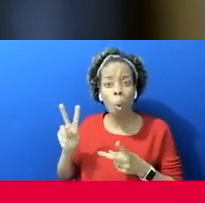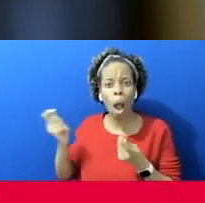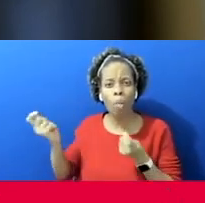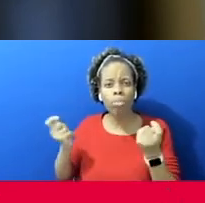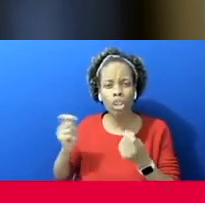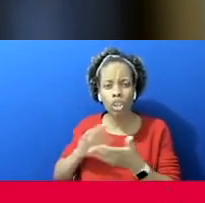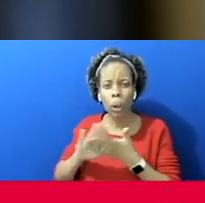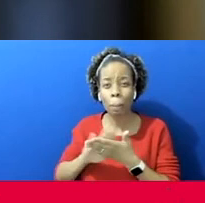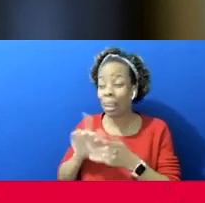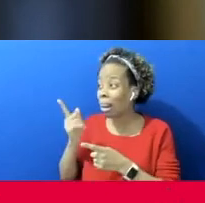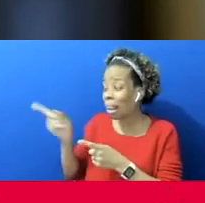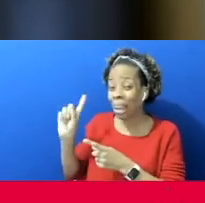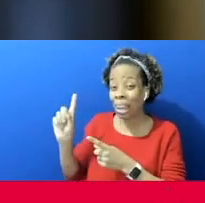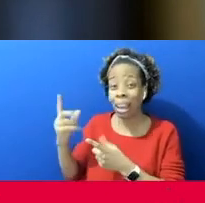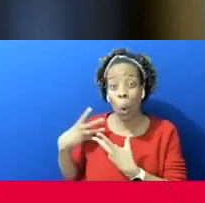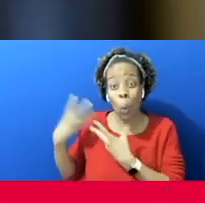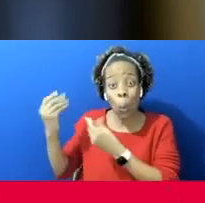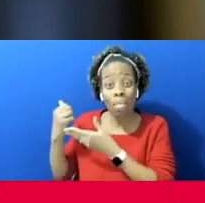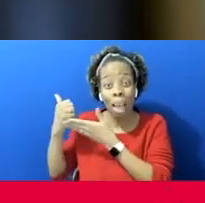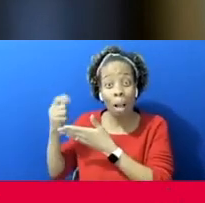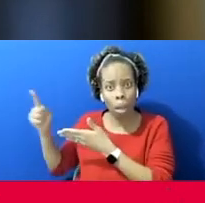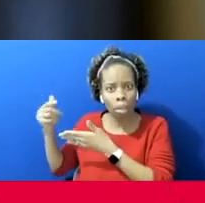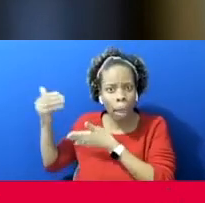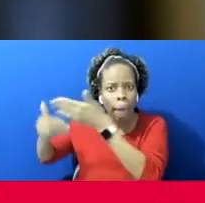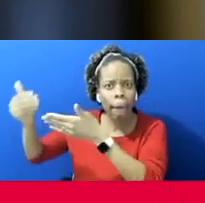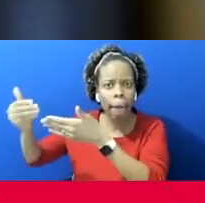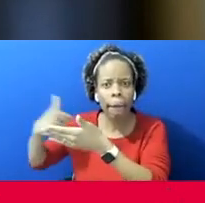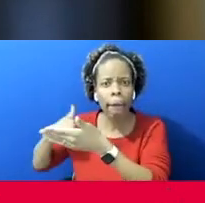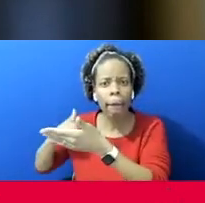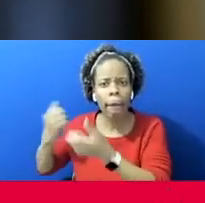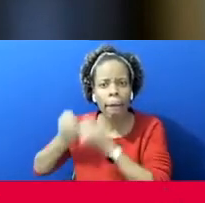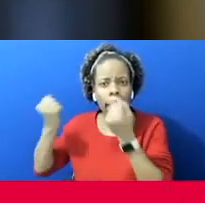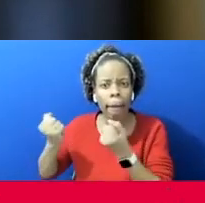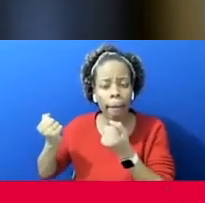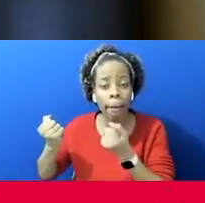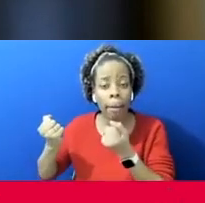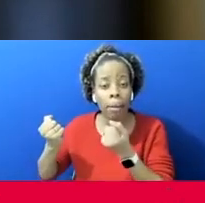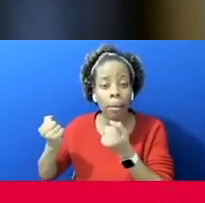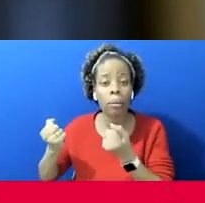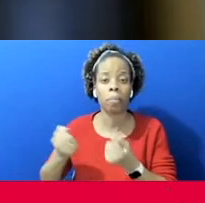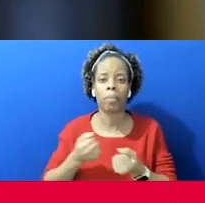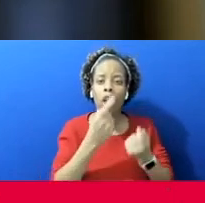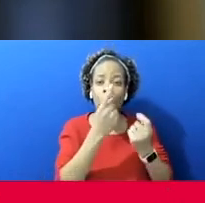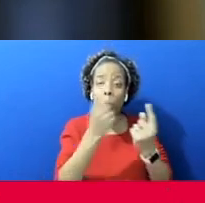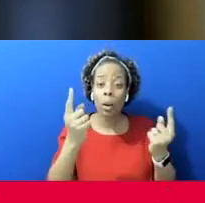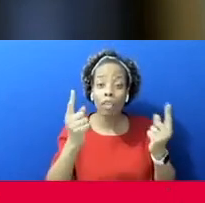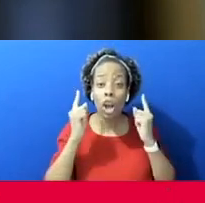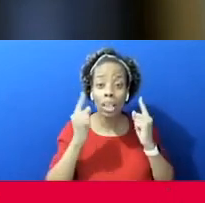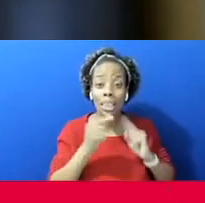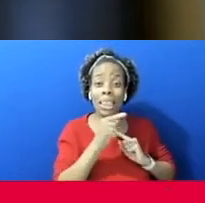that we need. Fight for you to have control. You're particularly in universities, unlike in other areas, we're